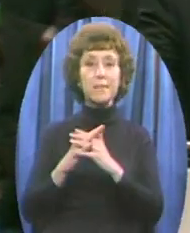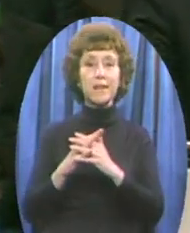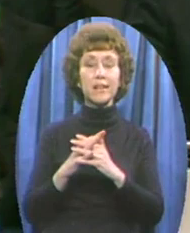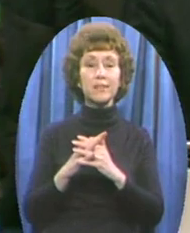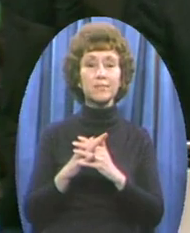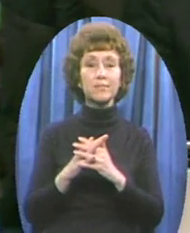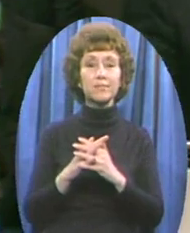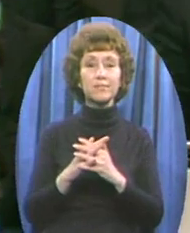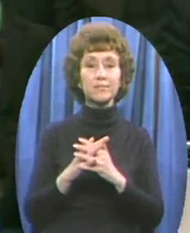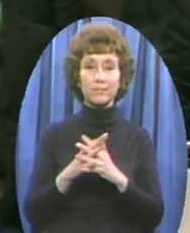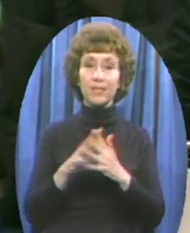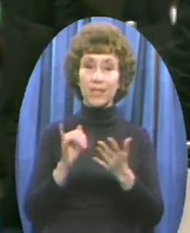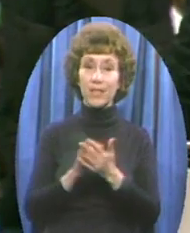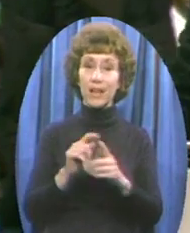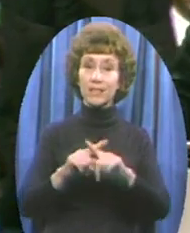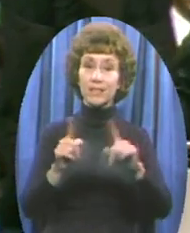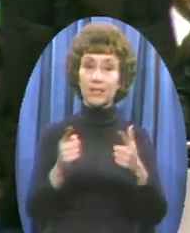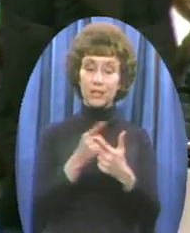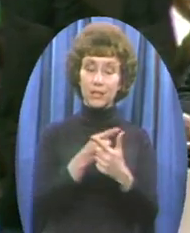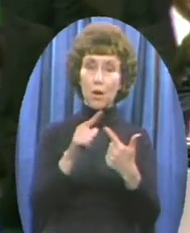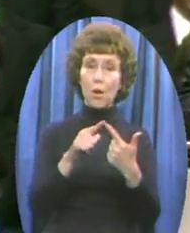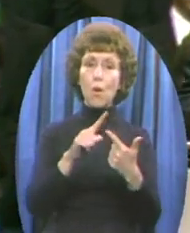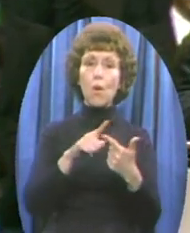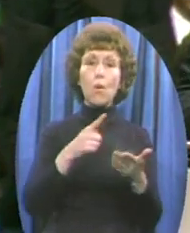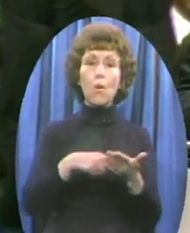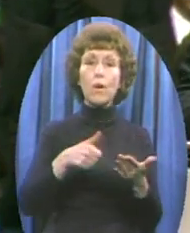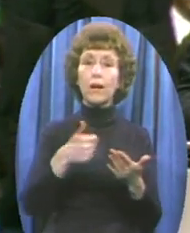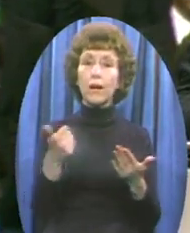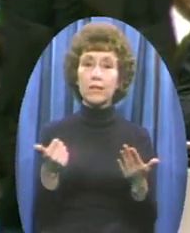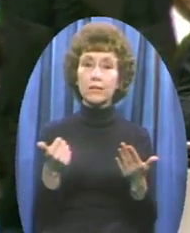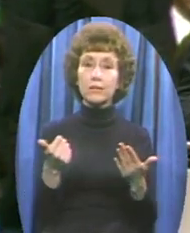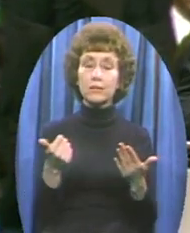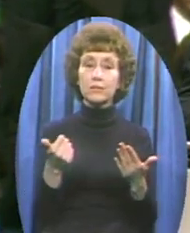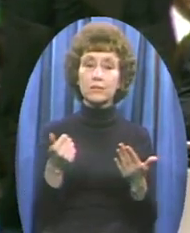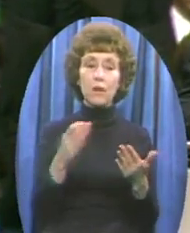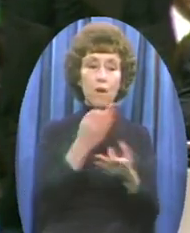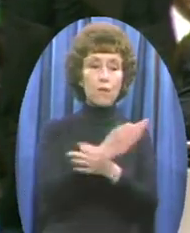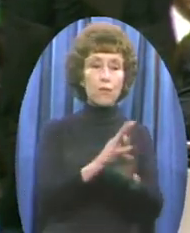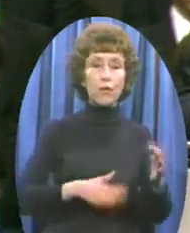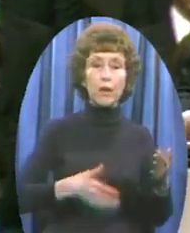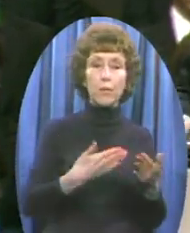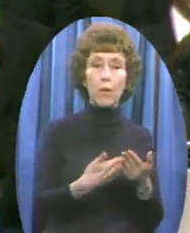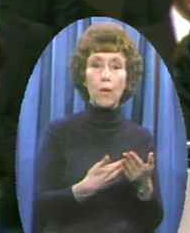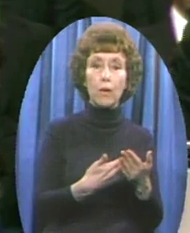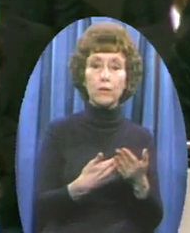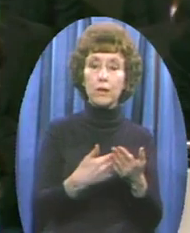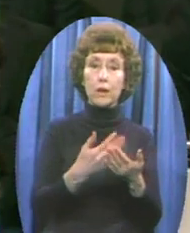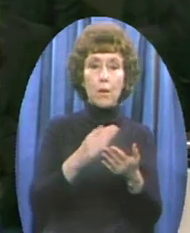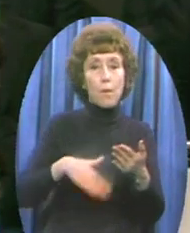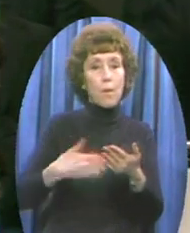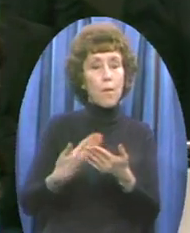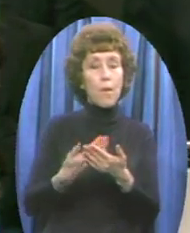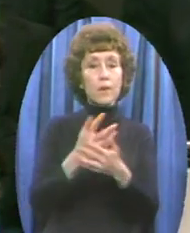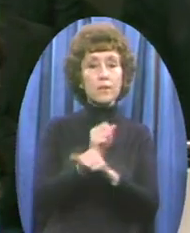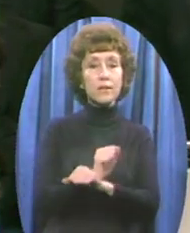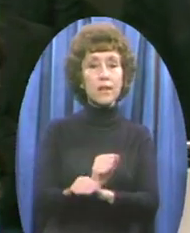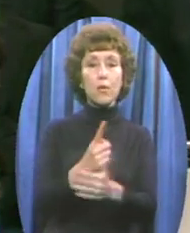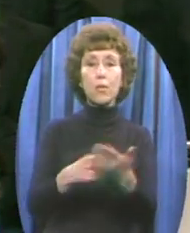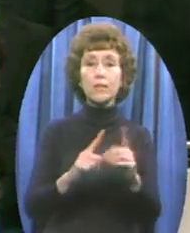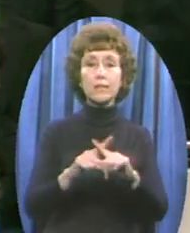being freeborn and born in slavery? The difference is that I have, as an